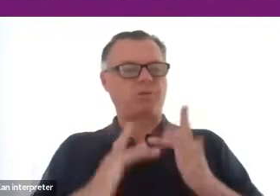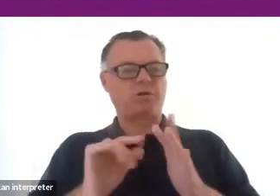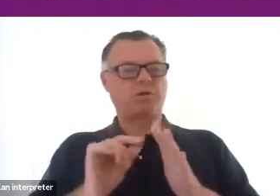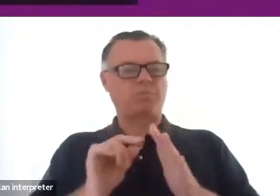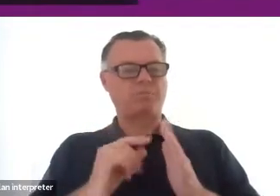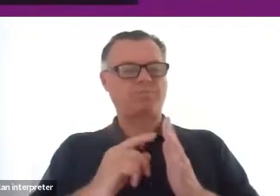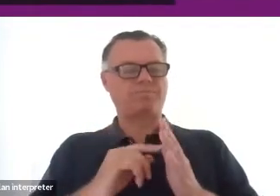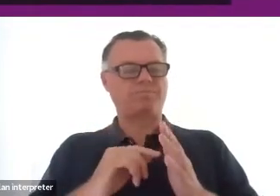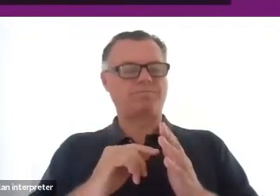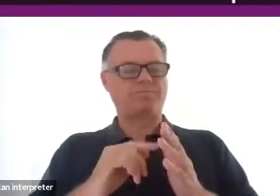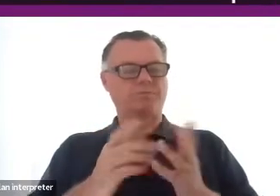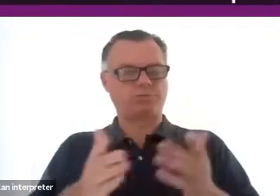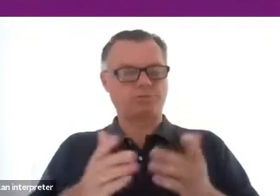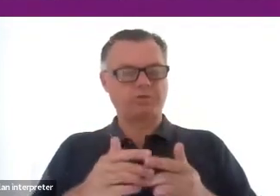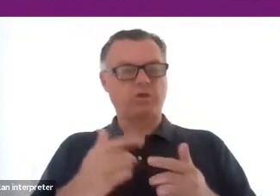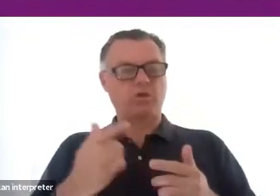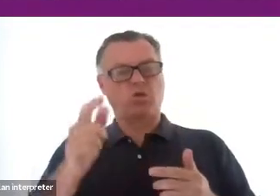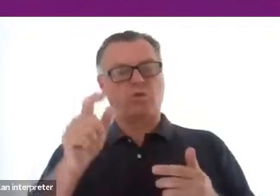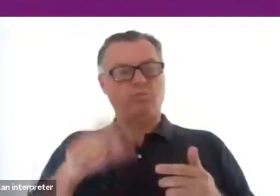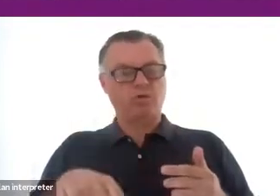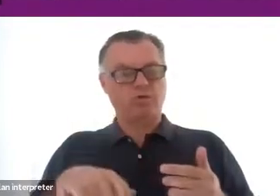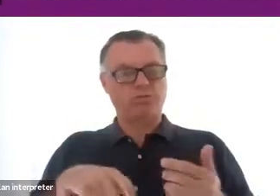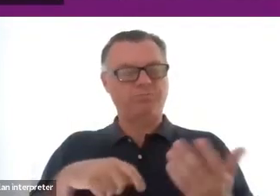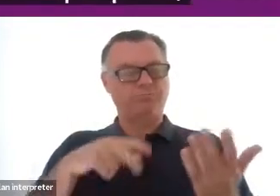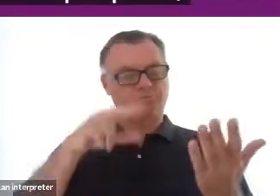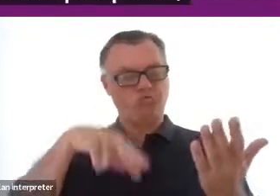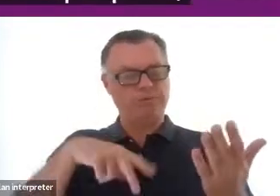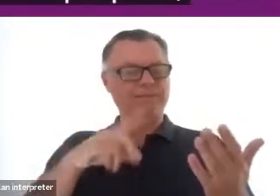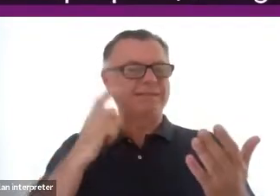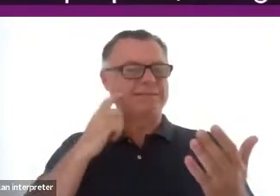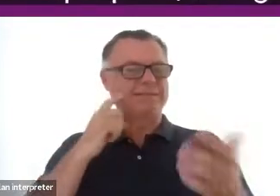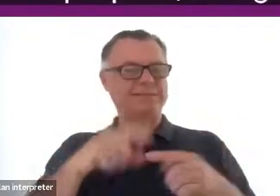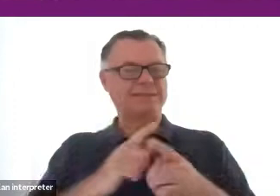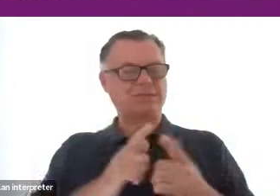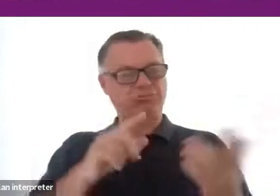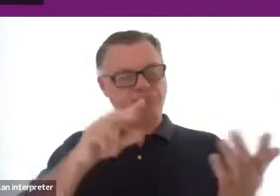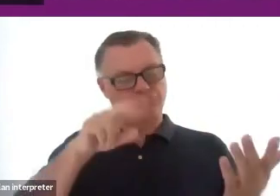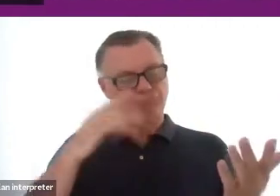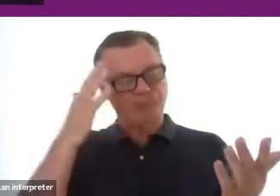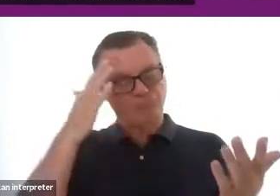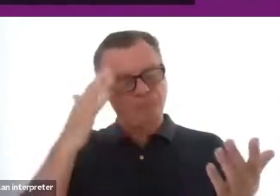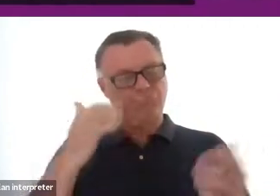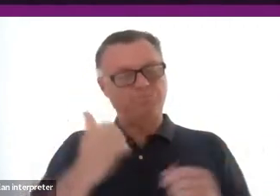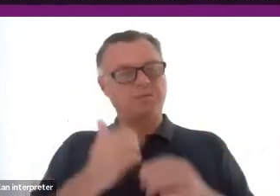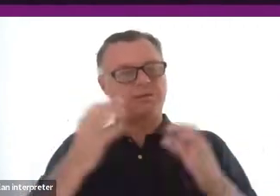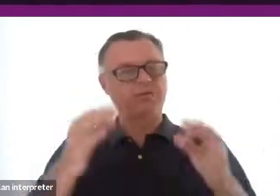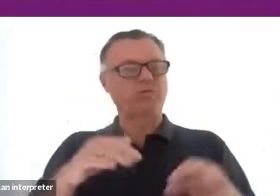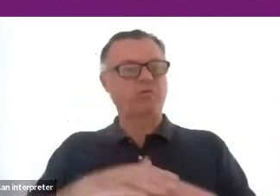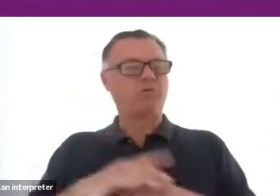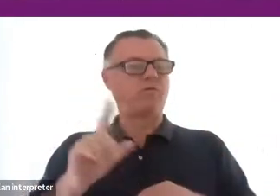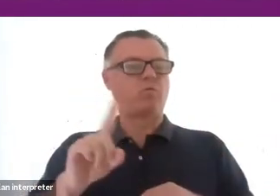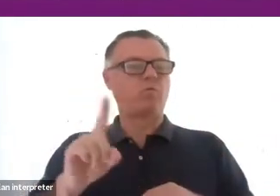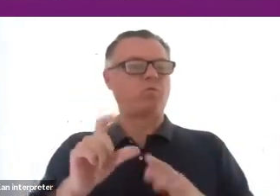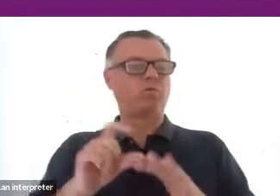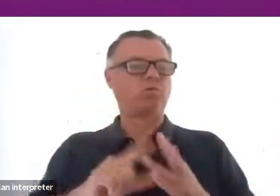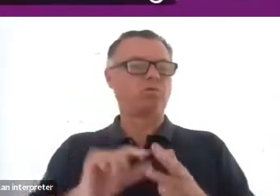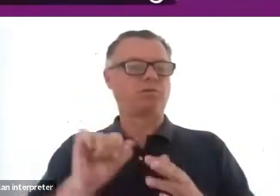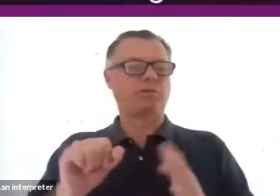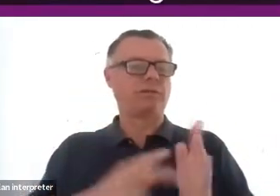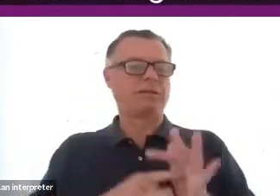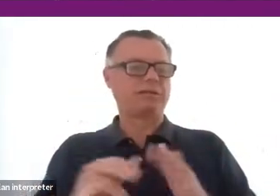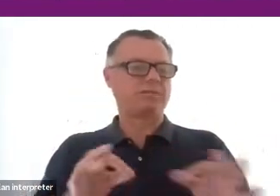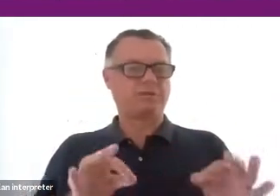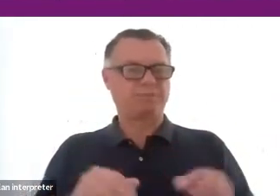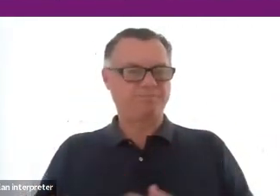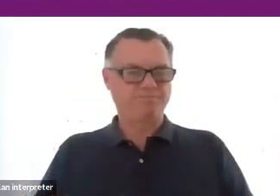plain language connected to the person's situation, so they can prepare, navigate, and make informed decisions about what comes next. We are